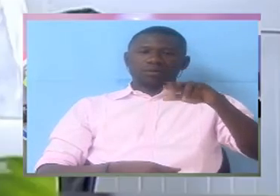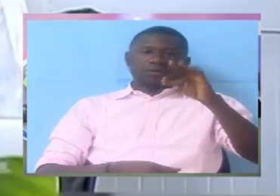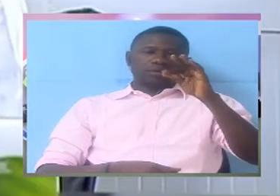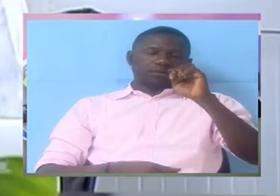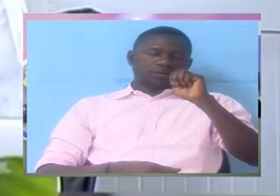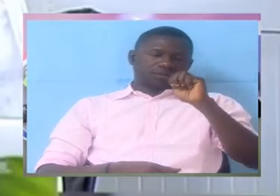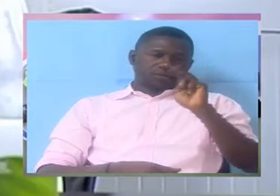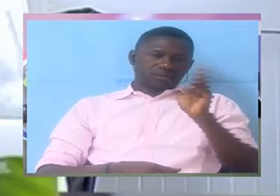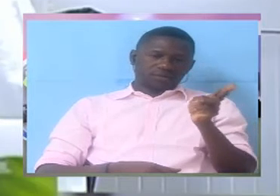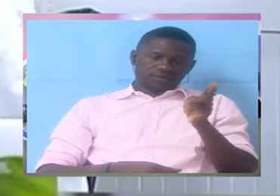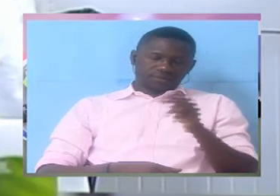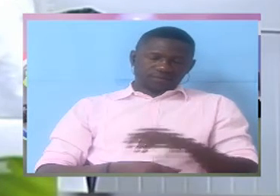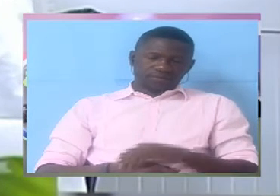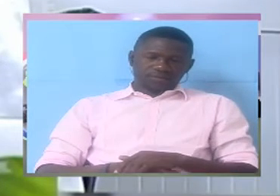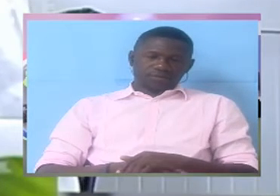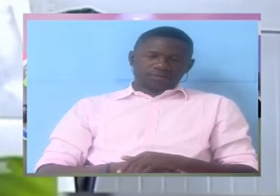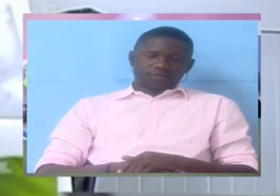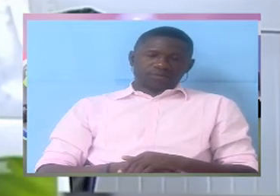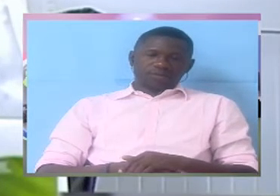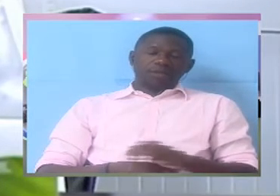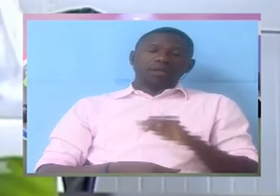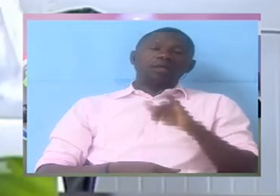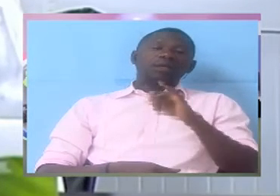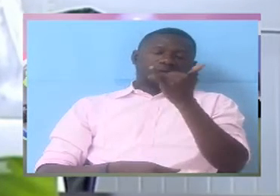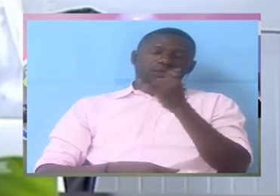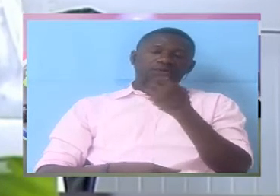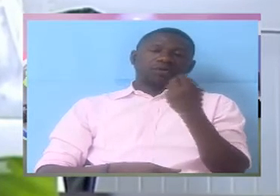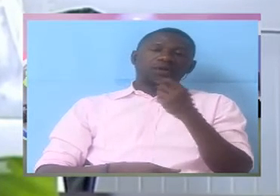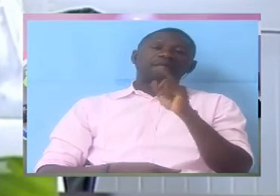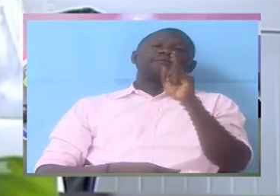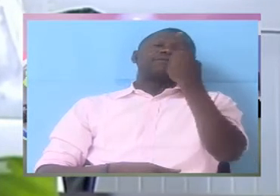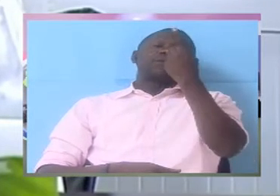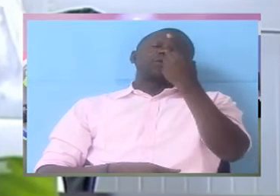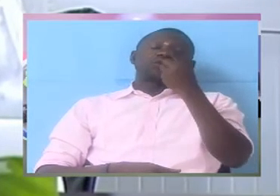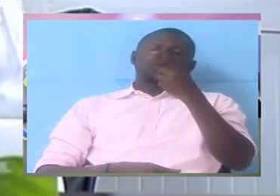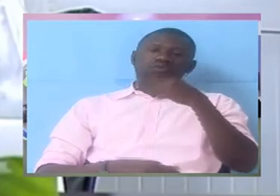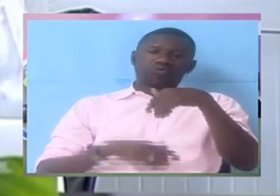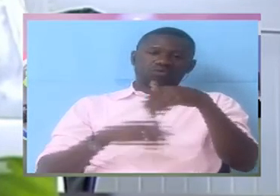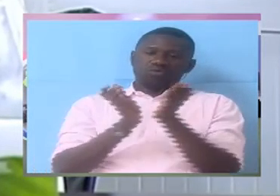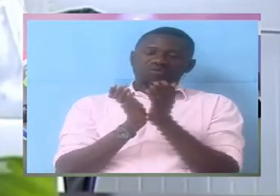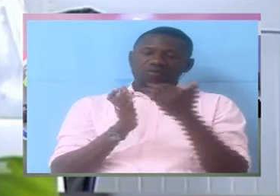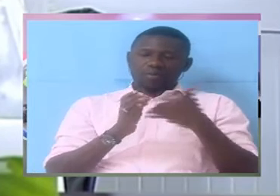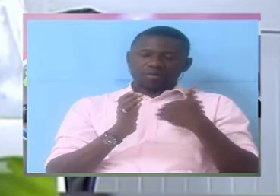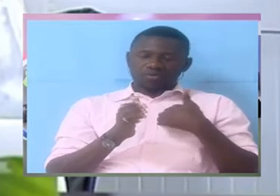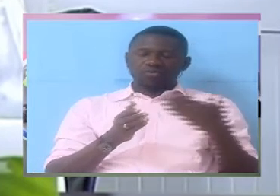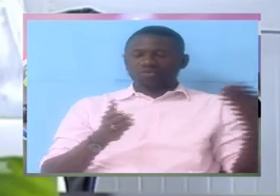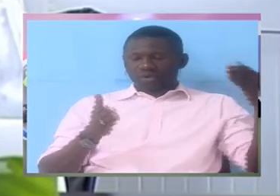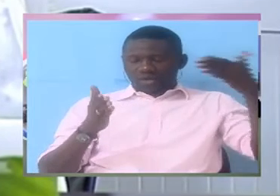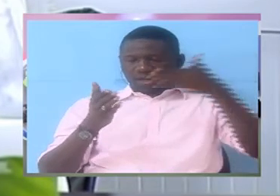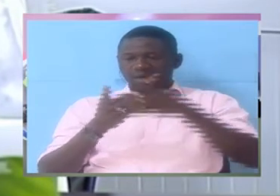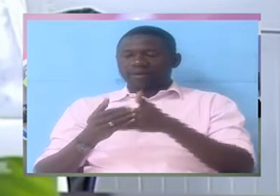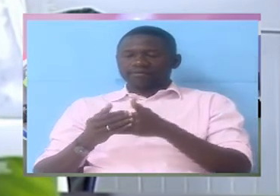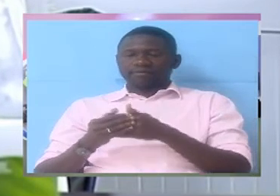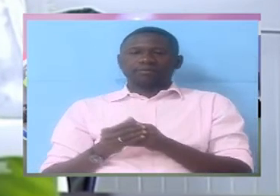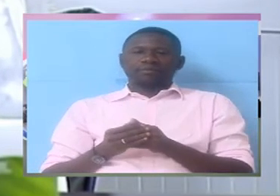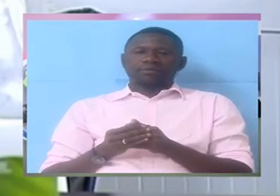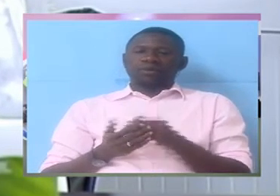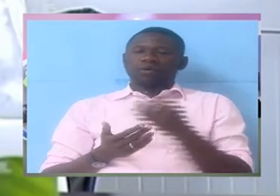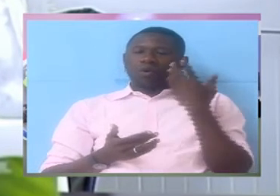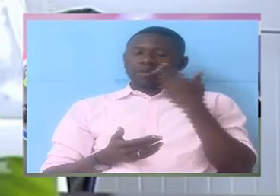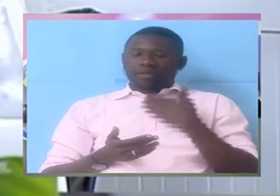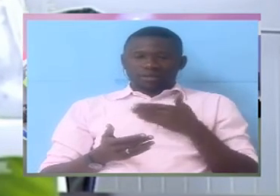the first batch to arrive. Yeah. Ha, katu tell mo follow lutimenu futata. Yeah. On arrival,